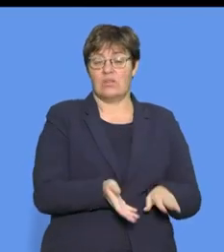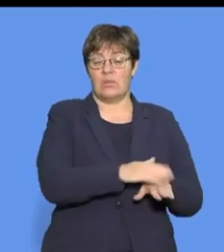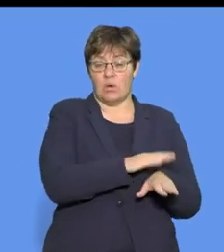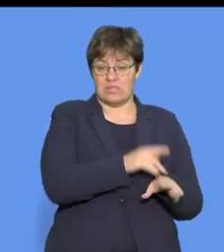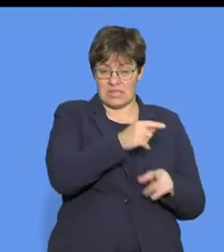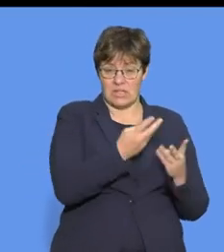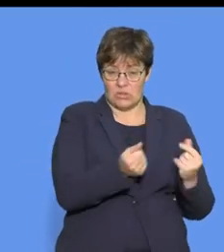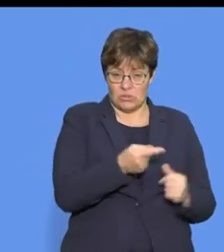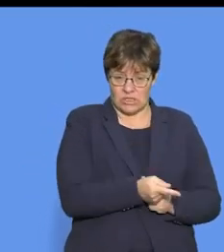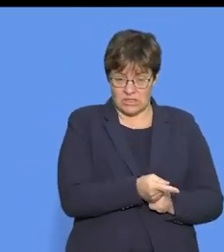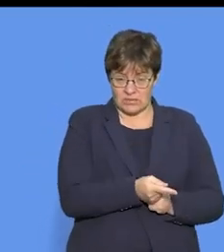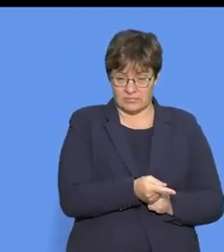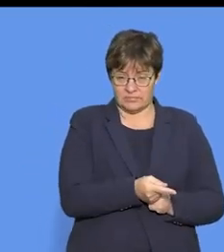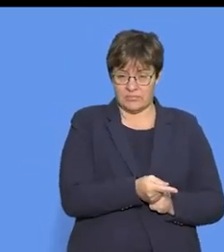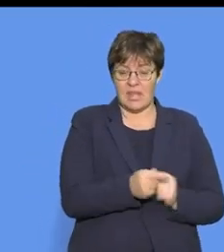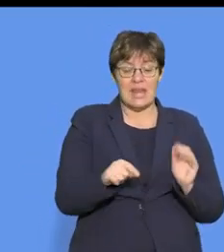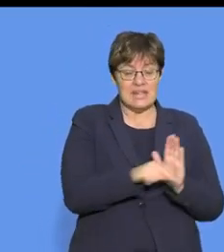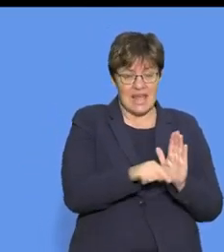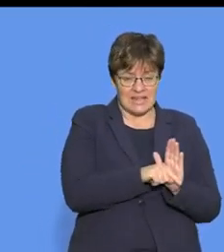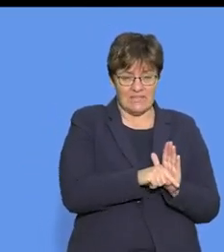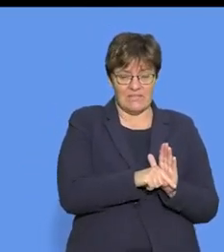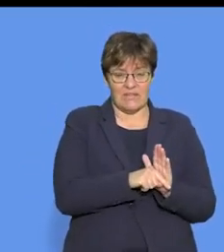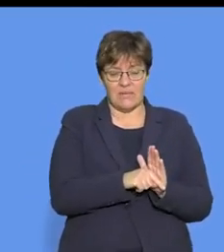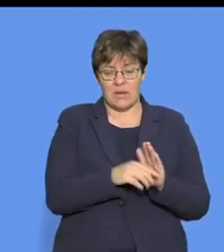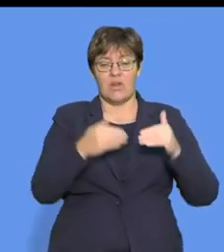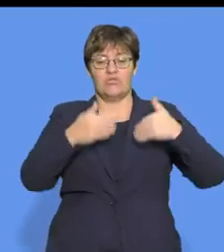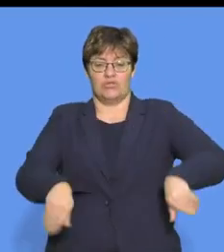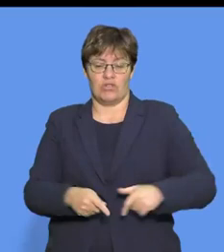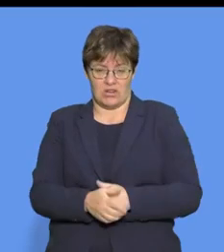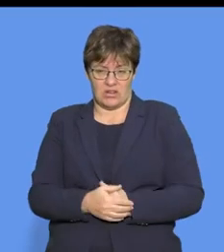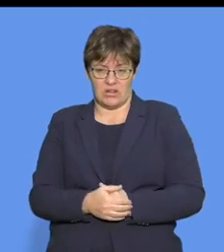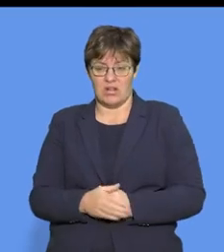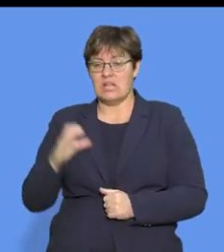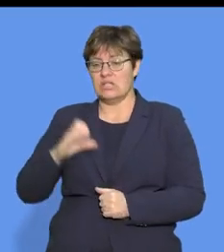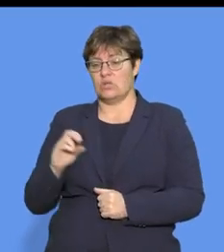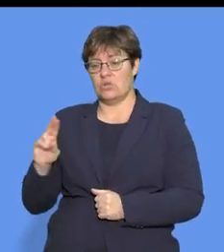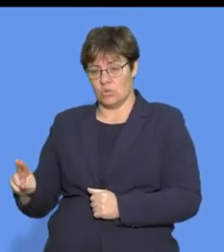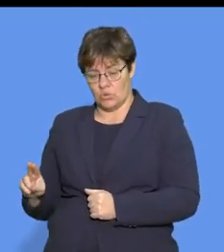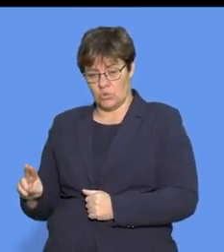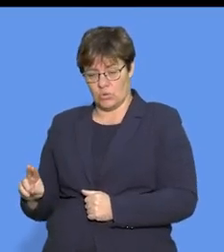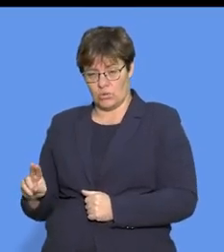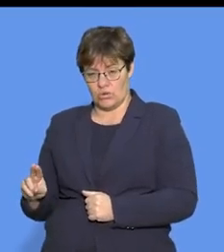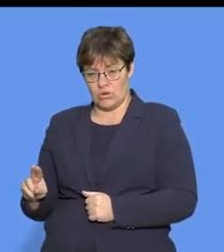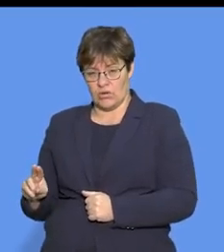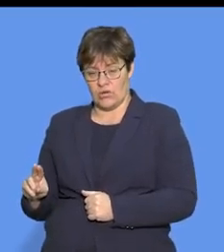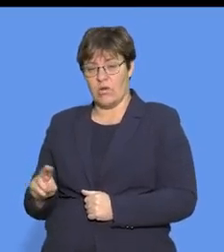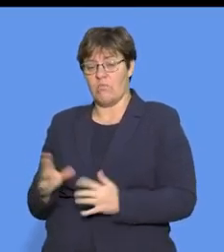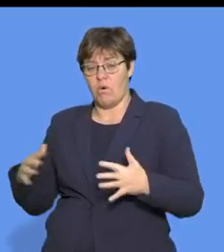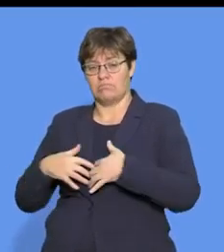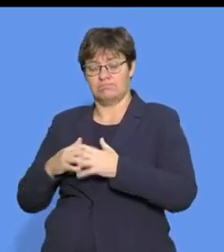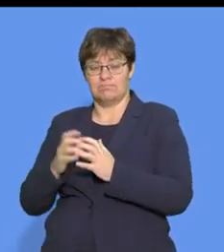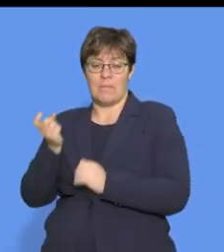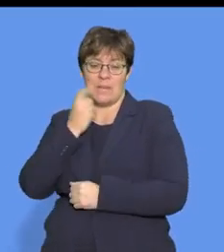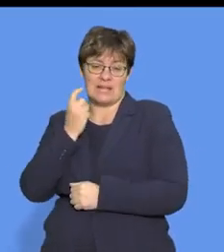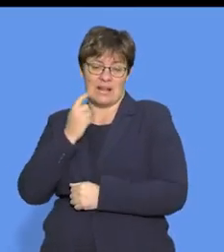ions being deposited into the solution, these negative ions neutralize that. Over here, copper ions are going